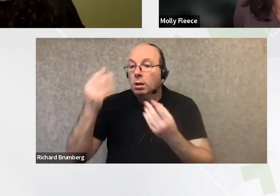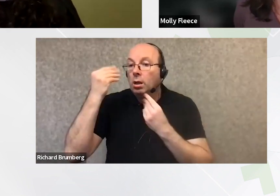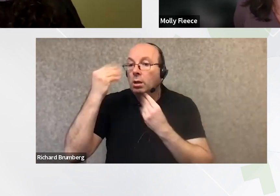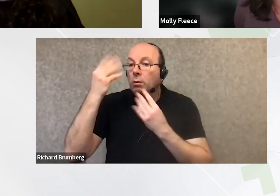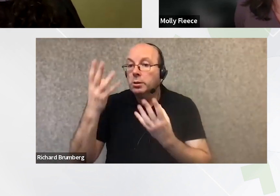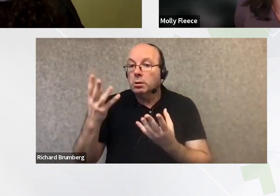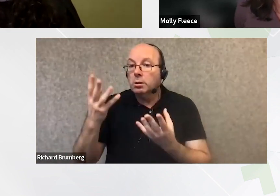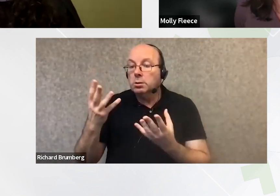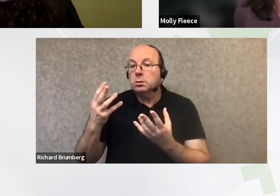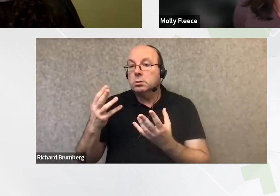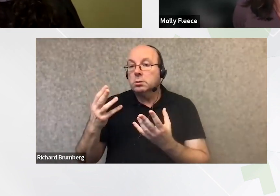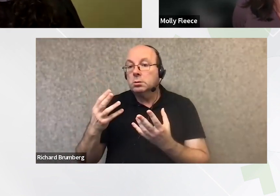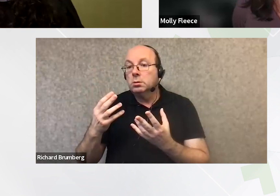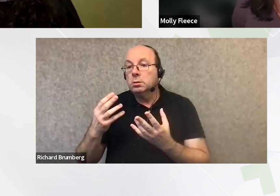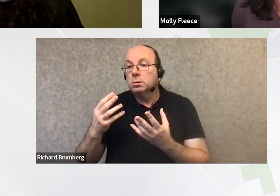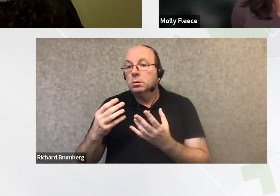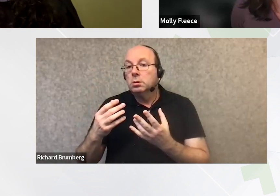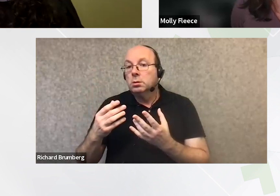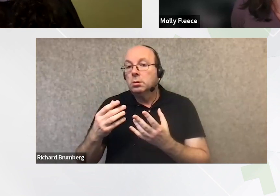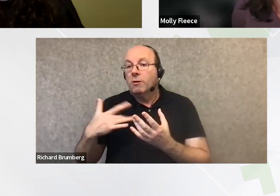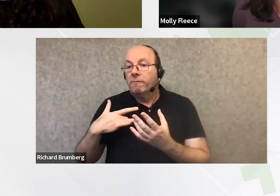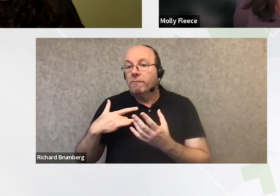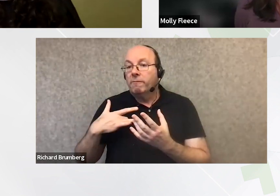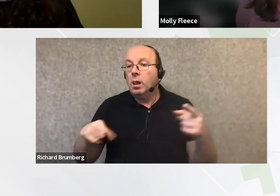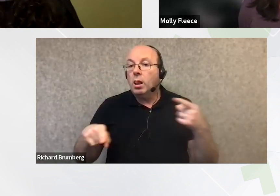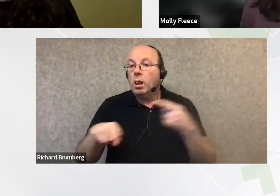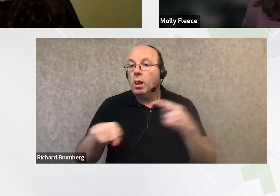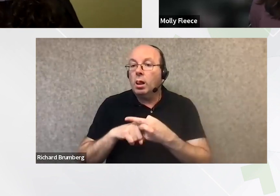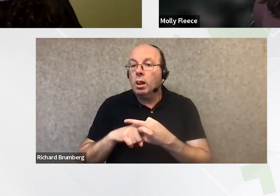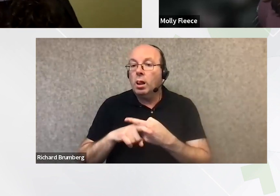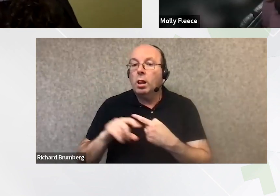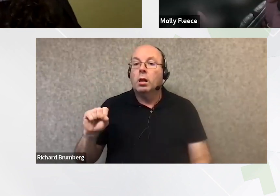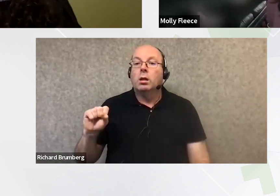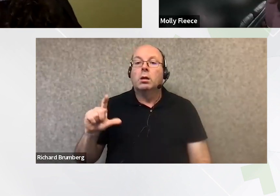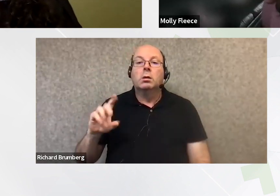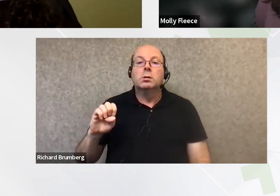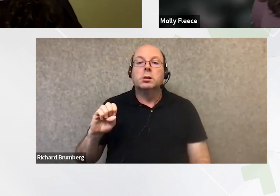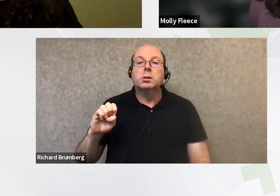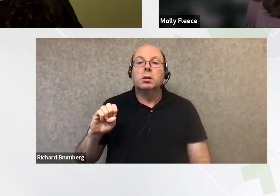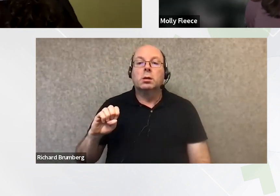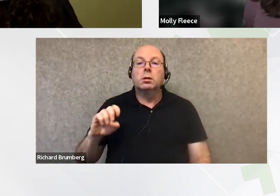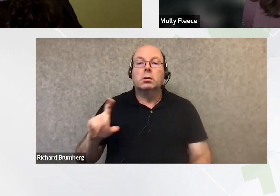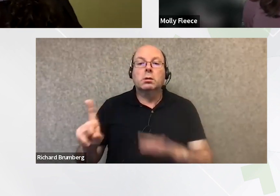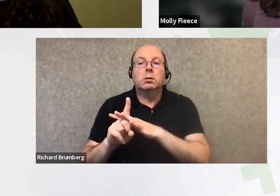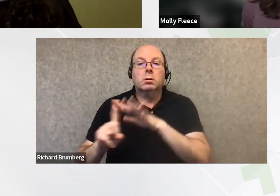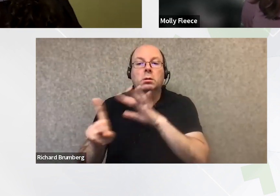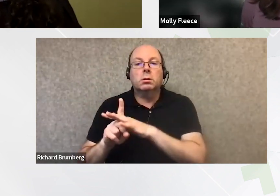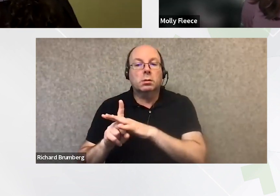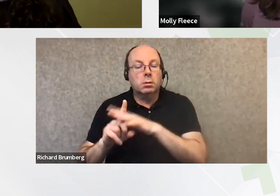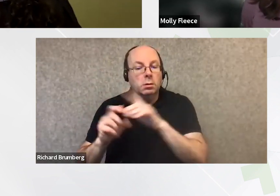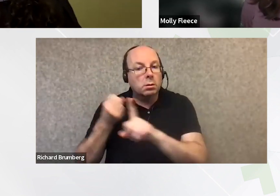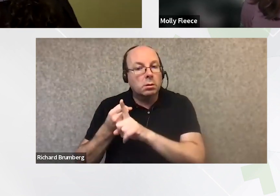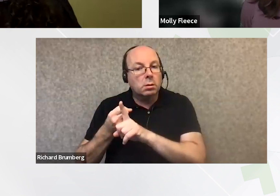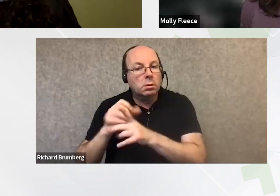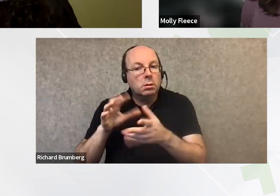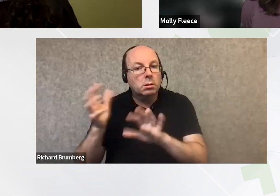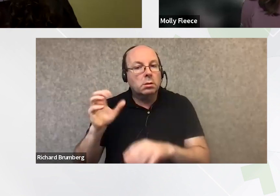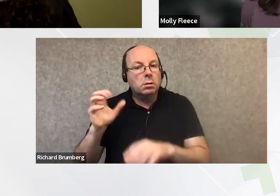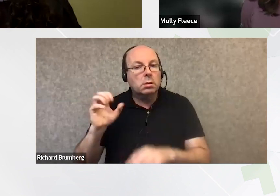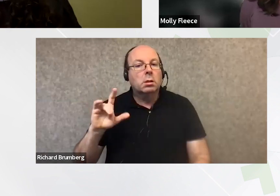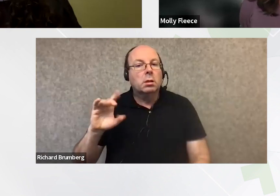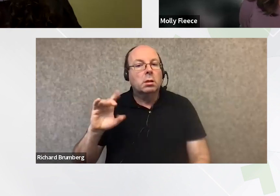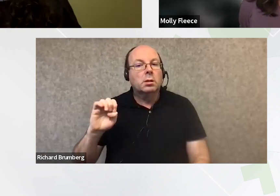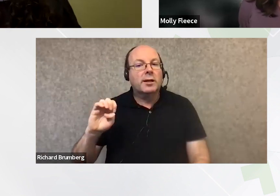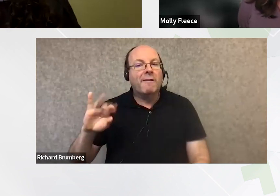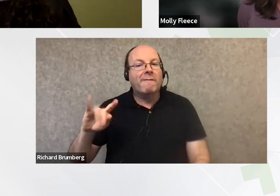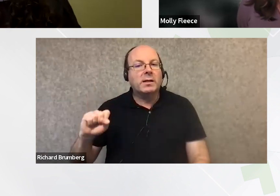events and side effects are going to be very low, like most of our vaccinations are, I think that's where that shared